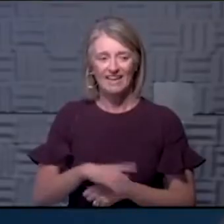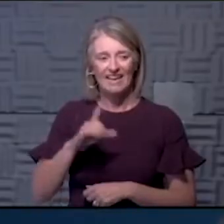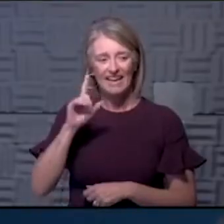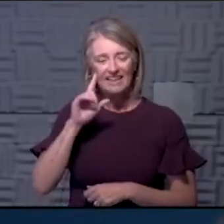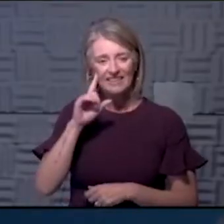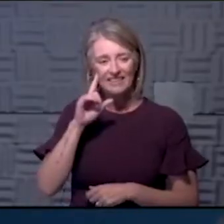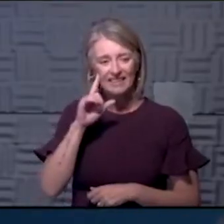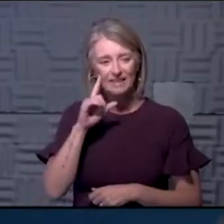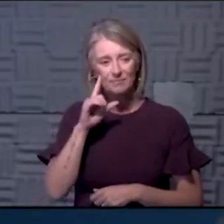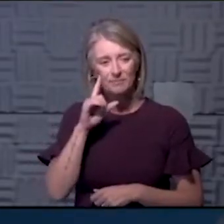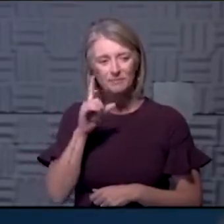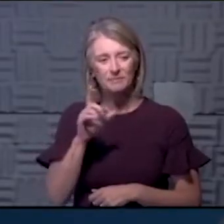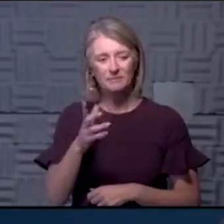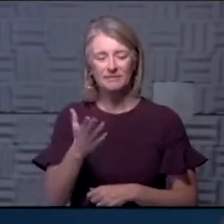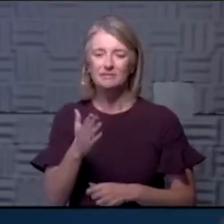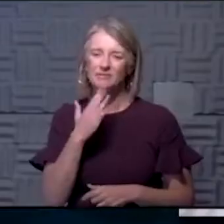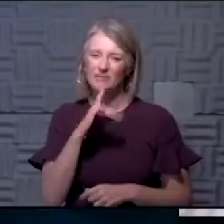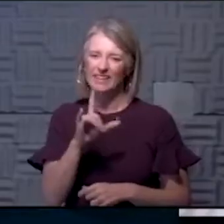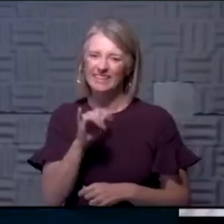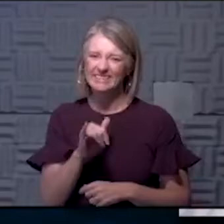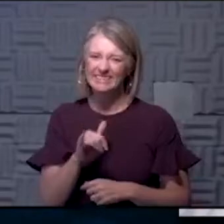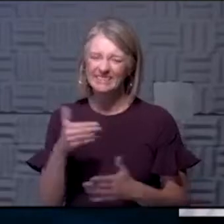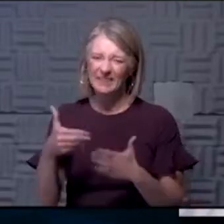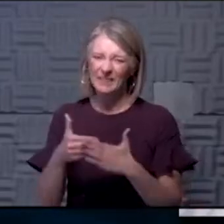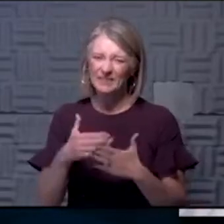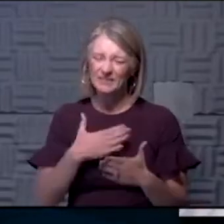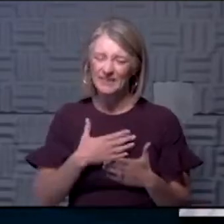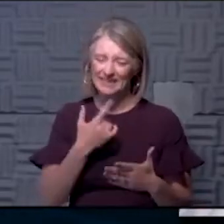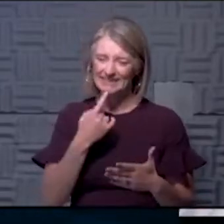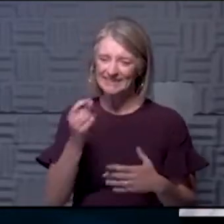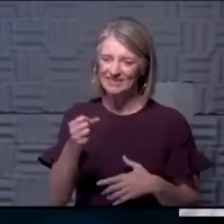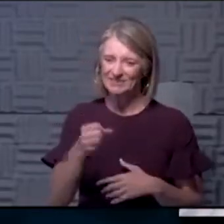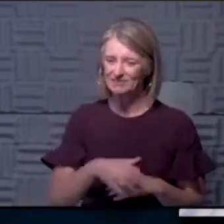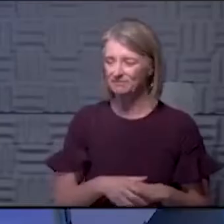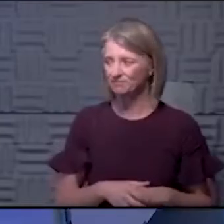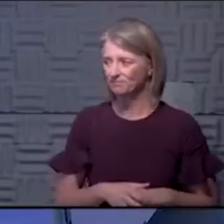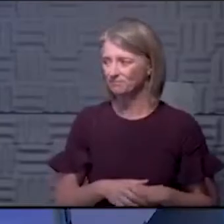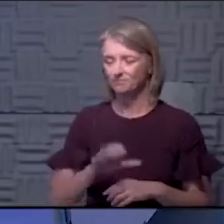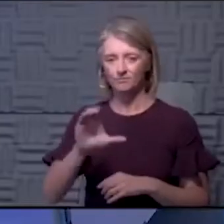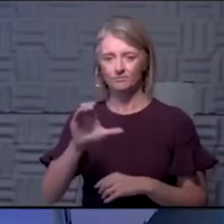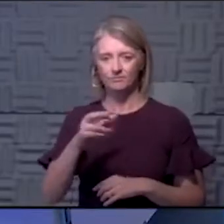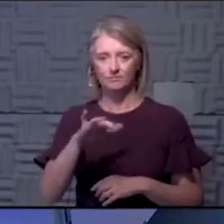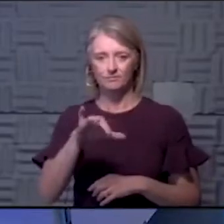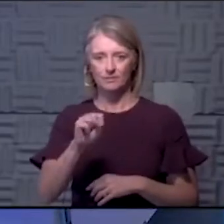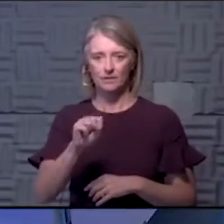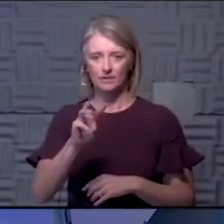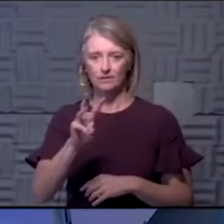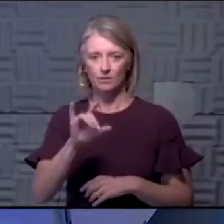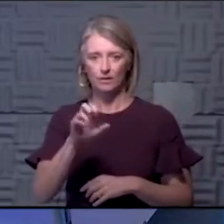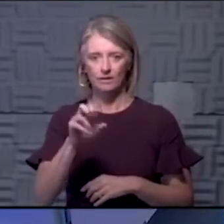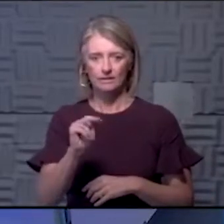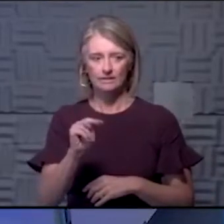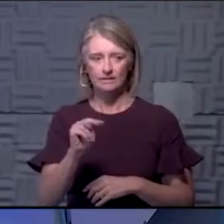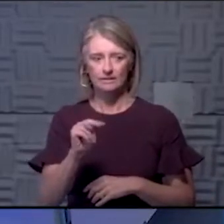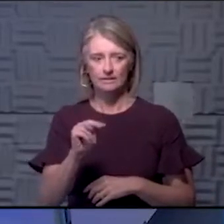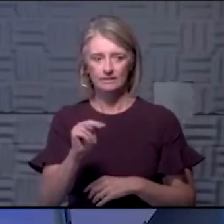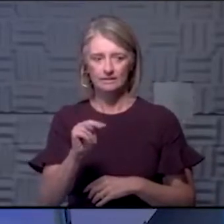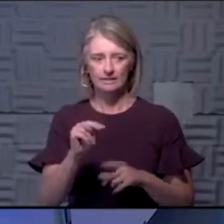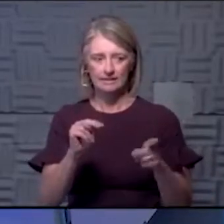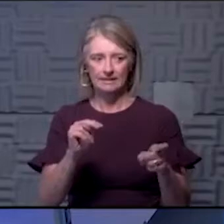That may be a paraphrase, but yeah, that's pretty close. Yeah, it's pretty close. And Chris Wilson can speak to it directly because he is a